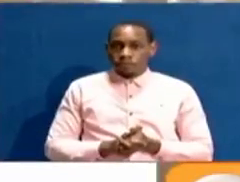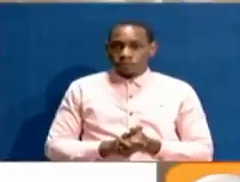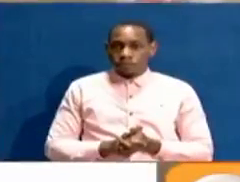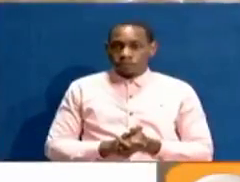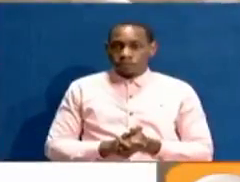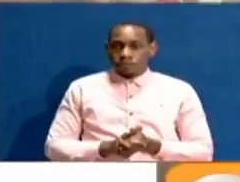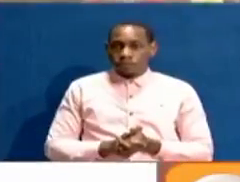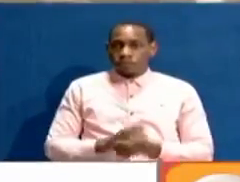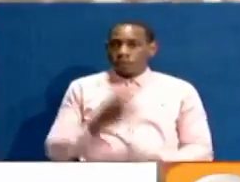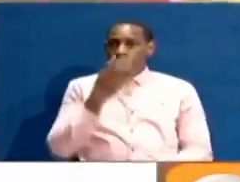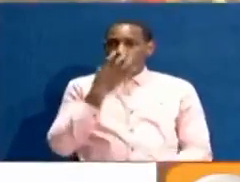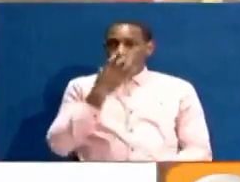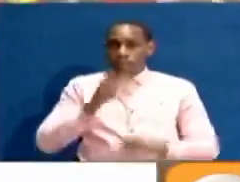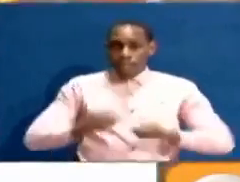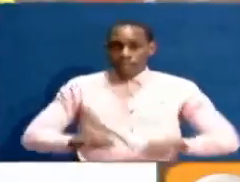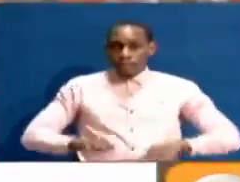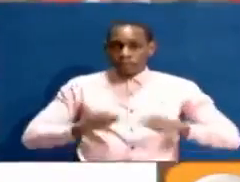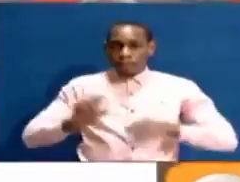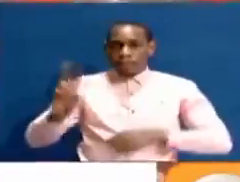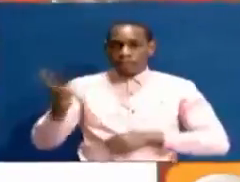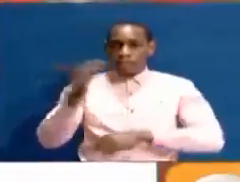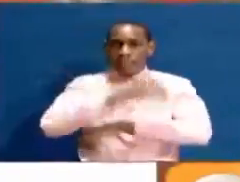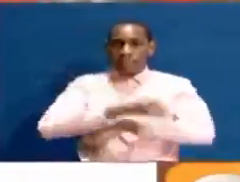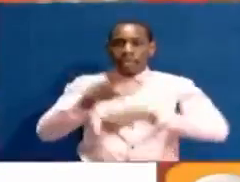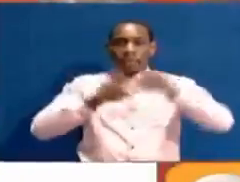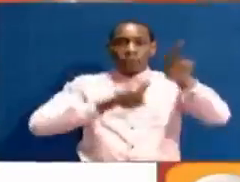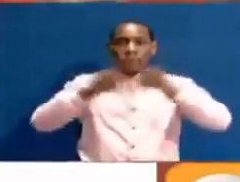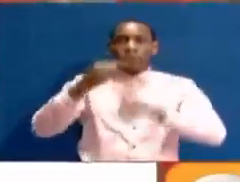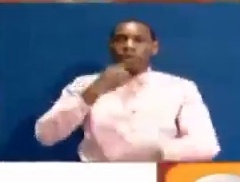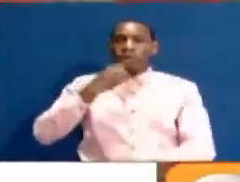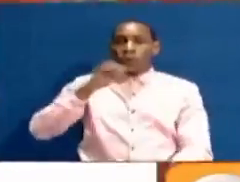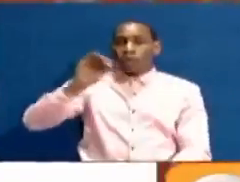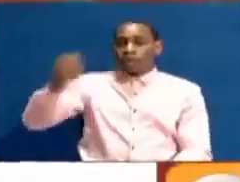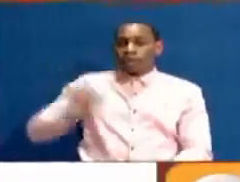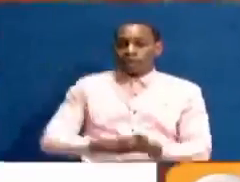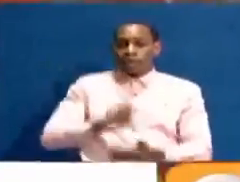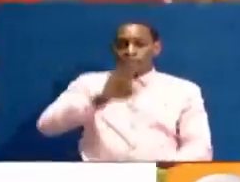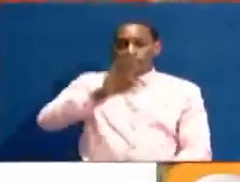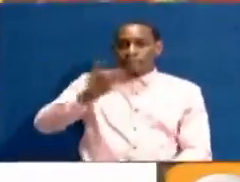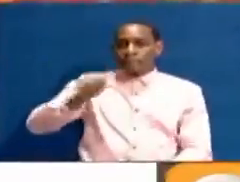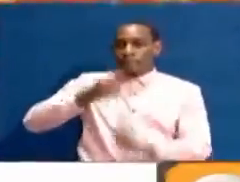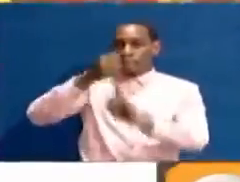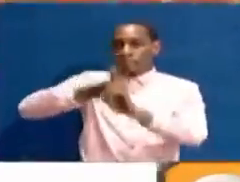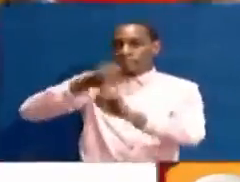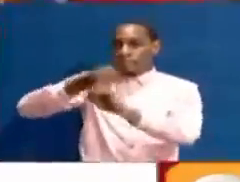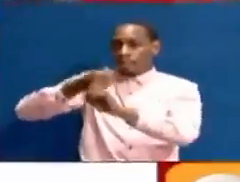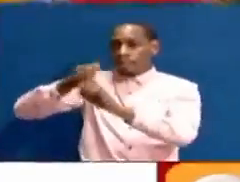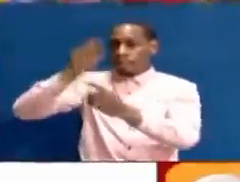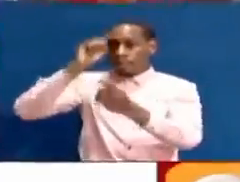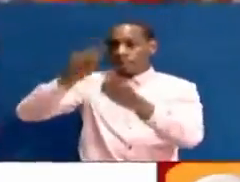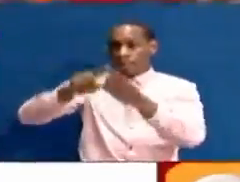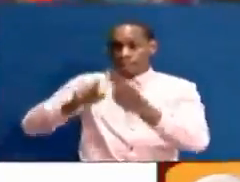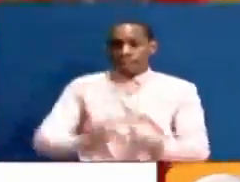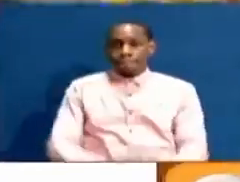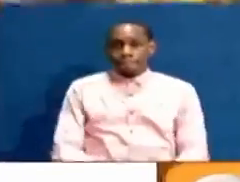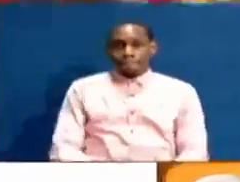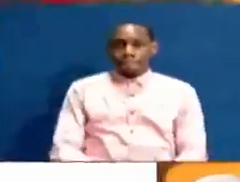The Orange Party boss was for the second day traversing Turkana County on a BBI popularization mission.